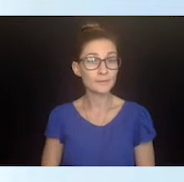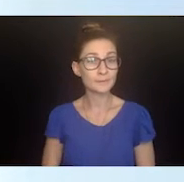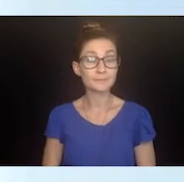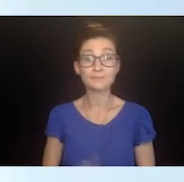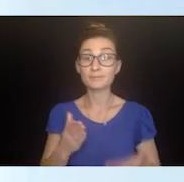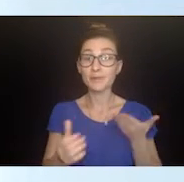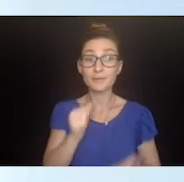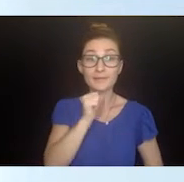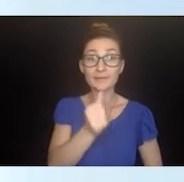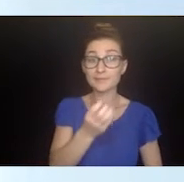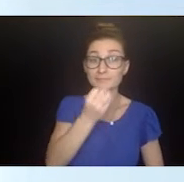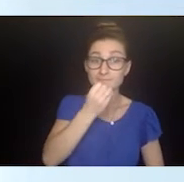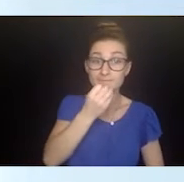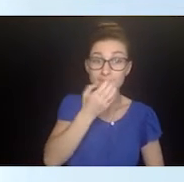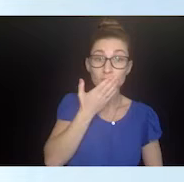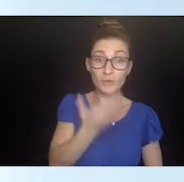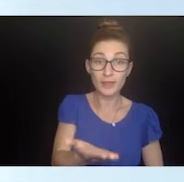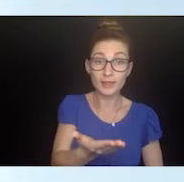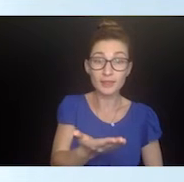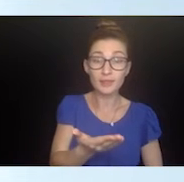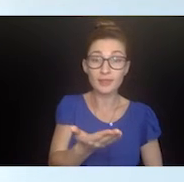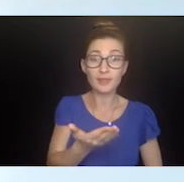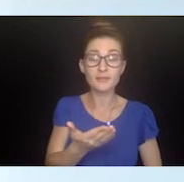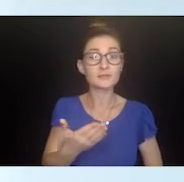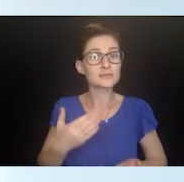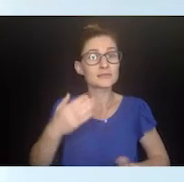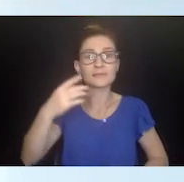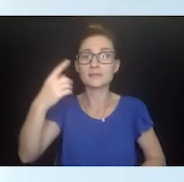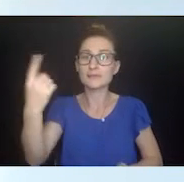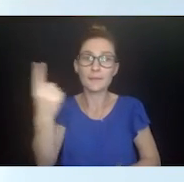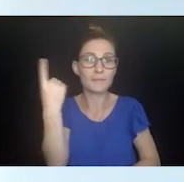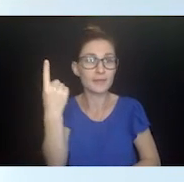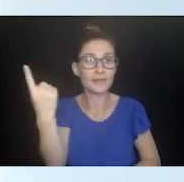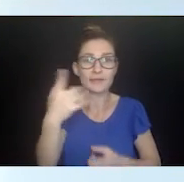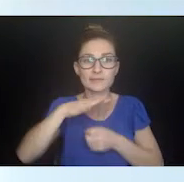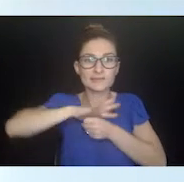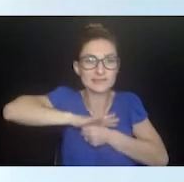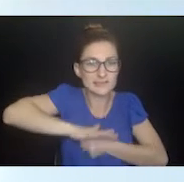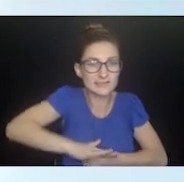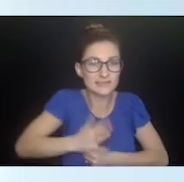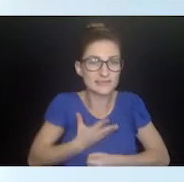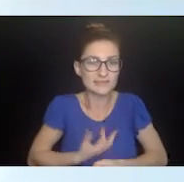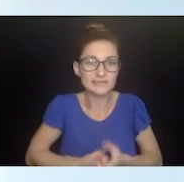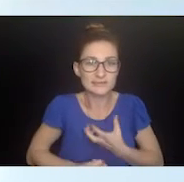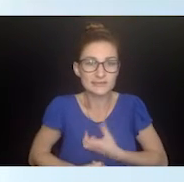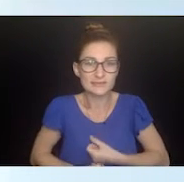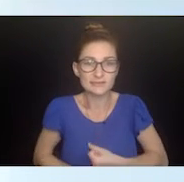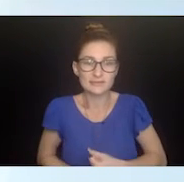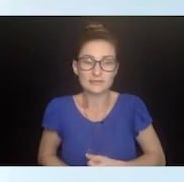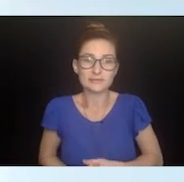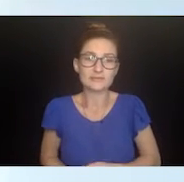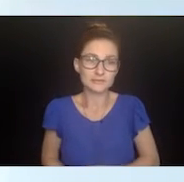not eating well, or whatever it might be. It's something that you're suppressing.